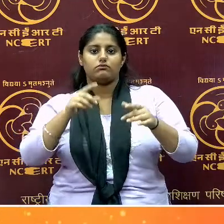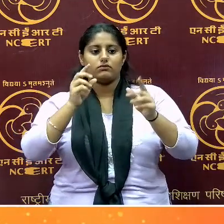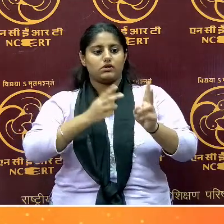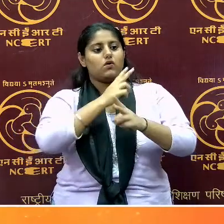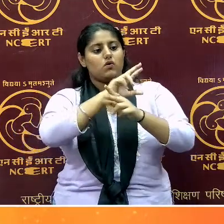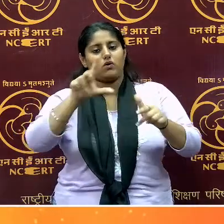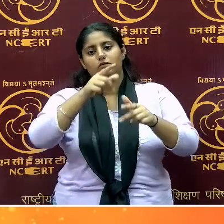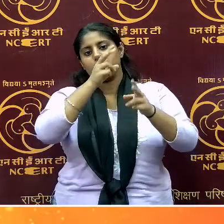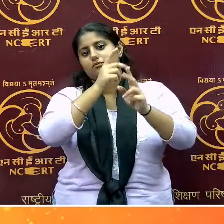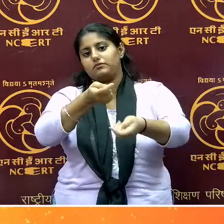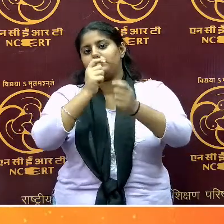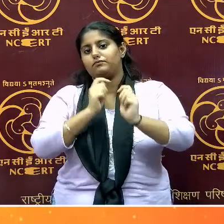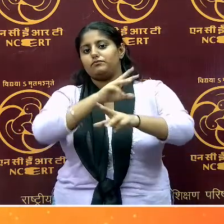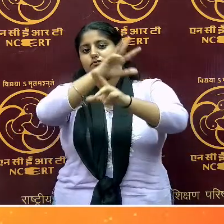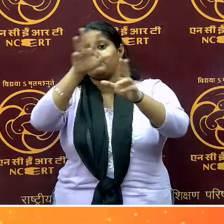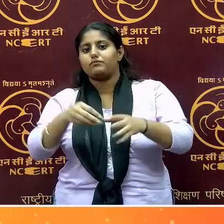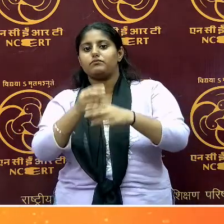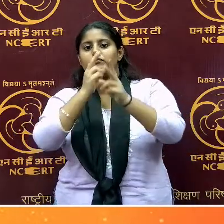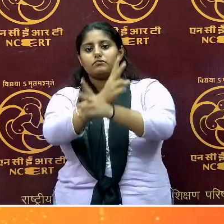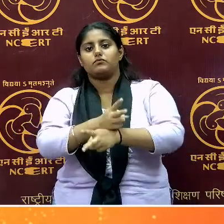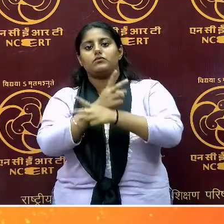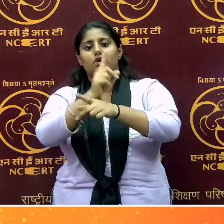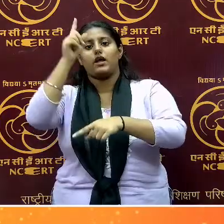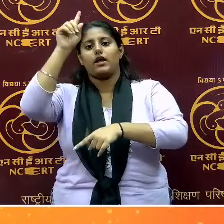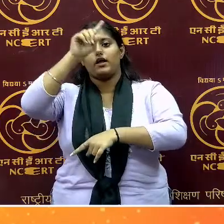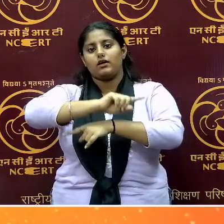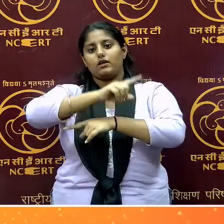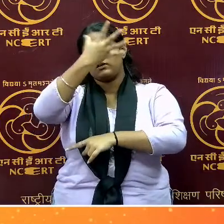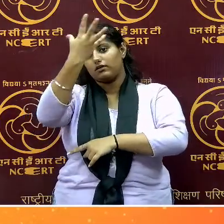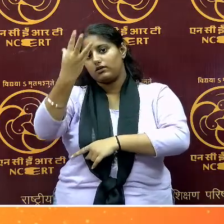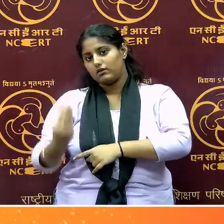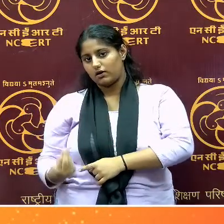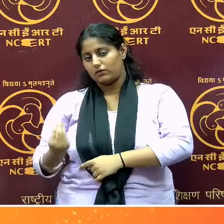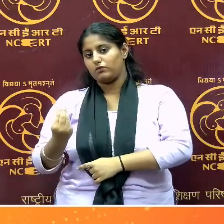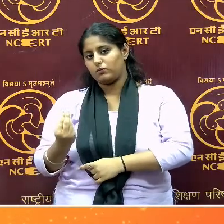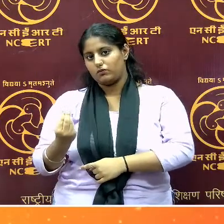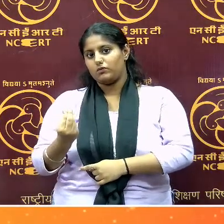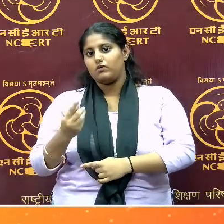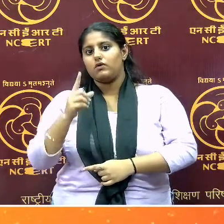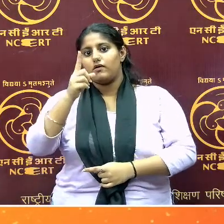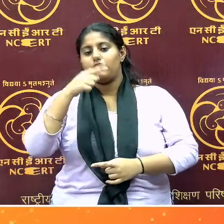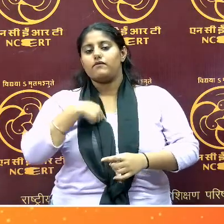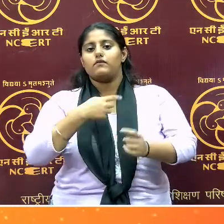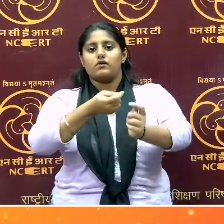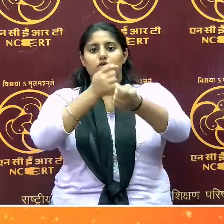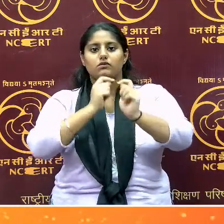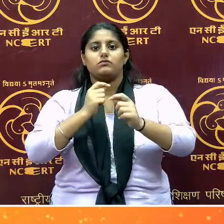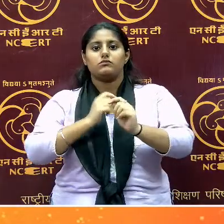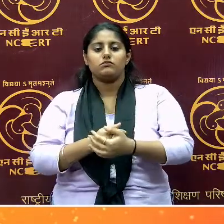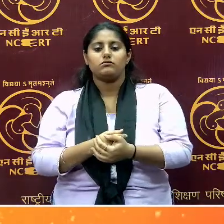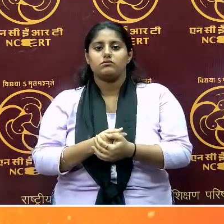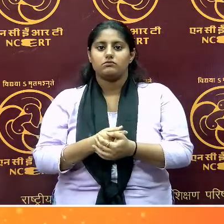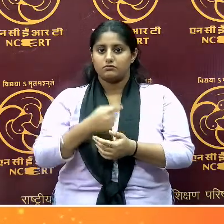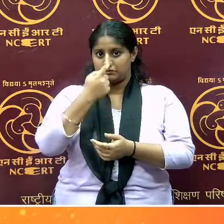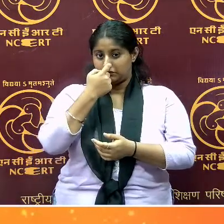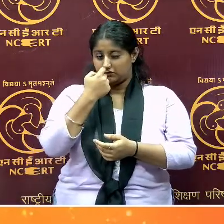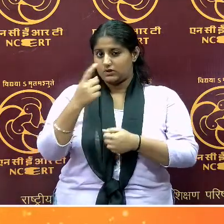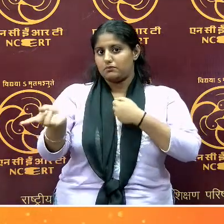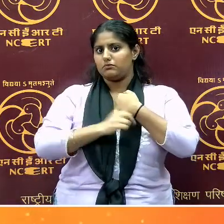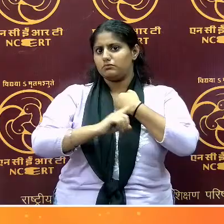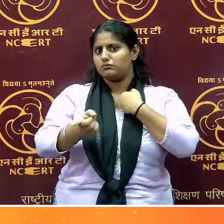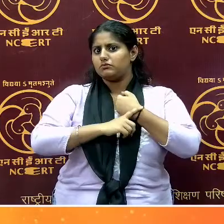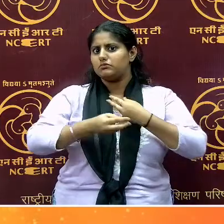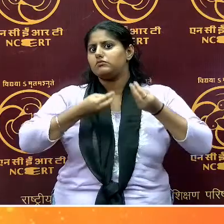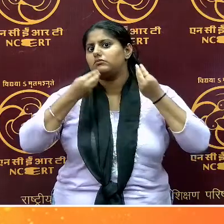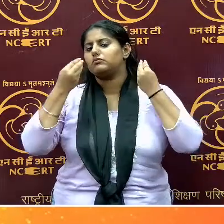the horses. One night, a thief stole one of the horses. Okay? Fearing punishment,